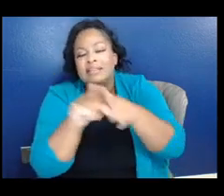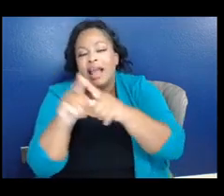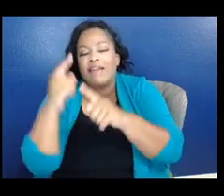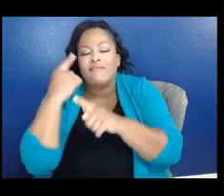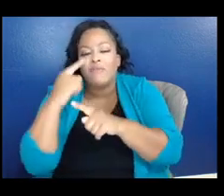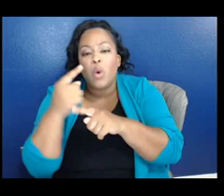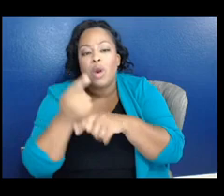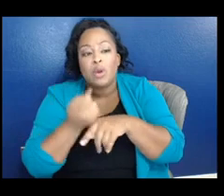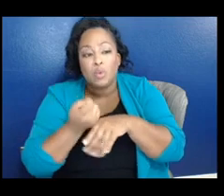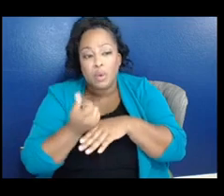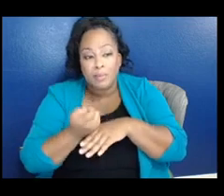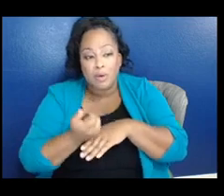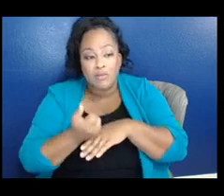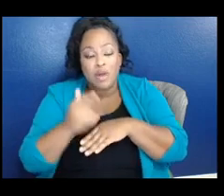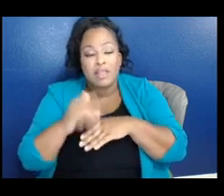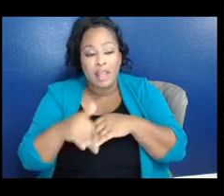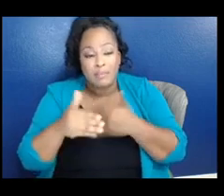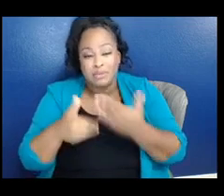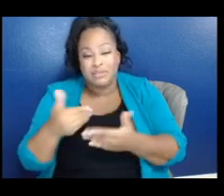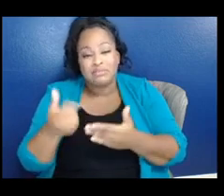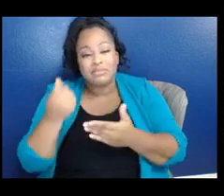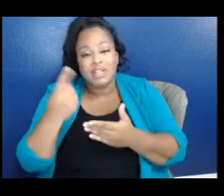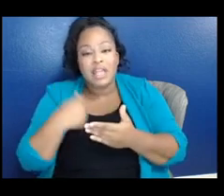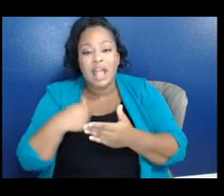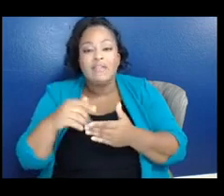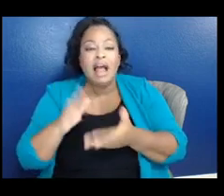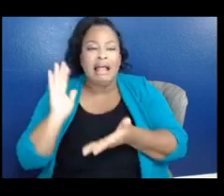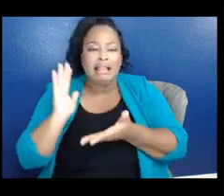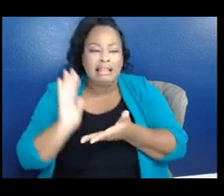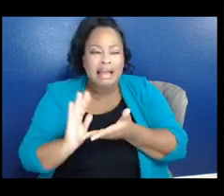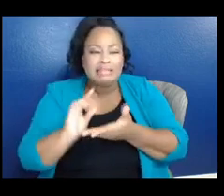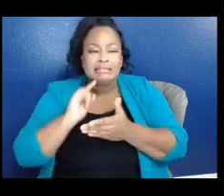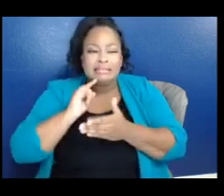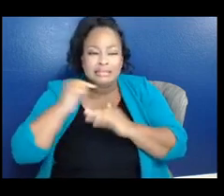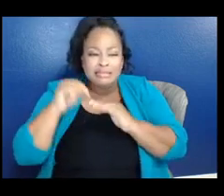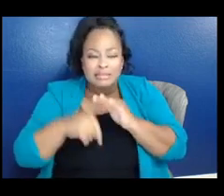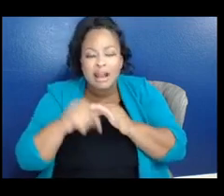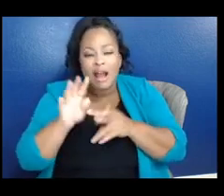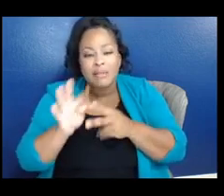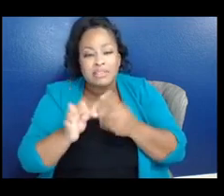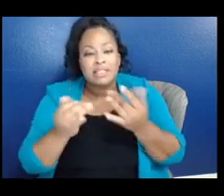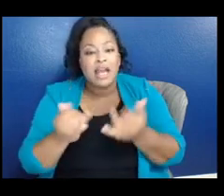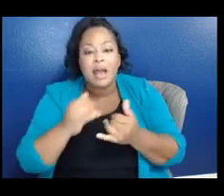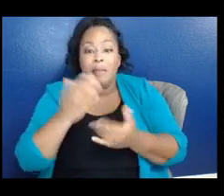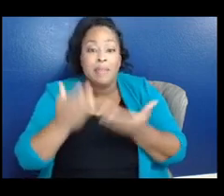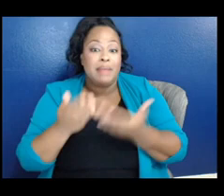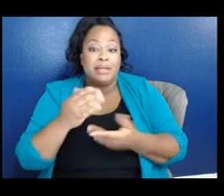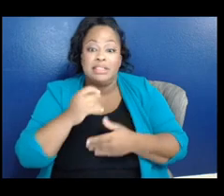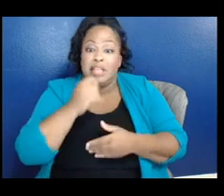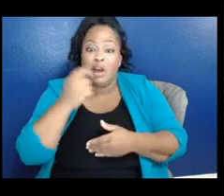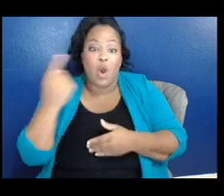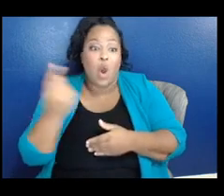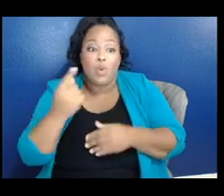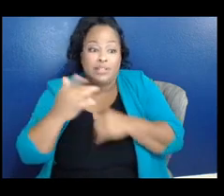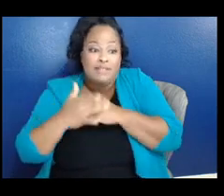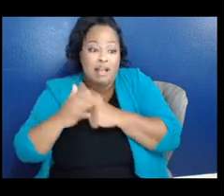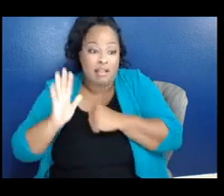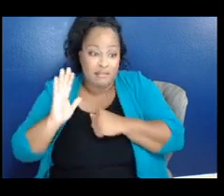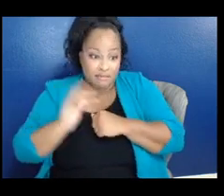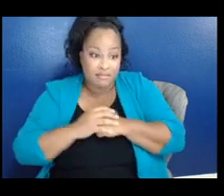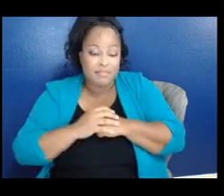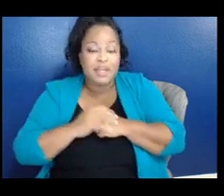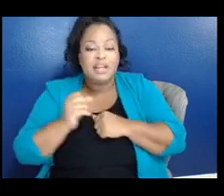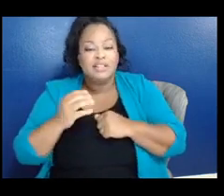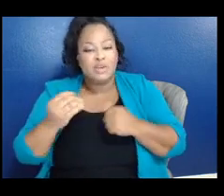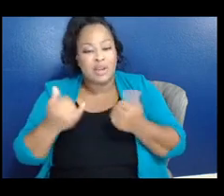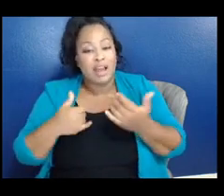goes to removal procedures. You know, there are less invasive options now that might not have always been as readily